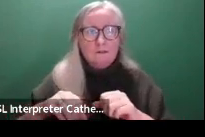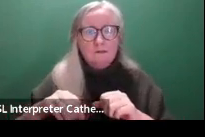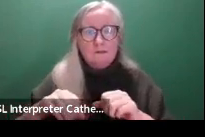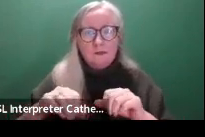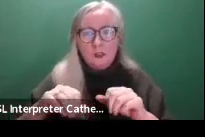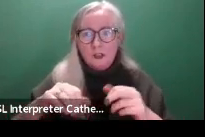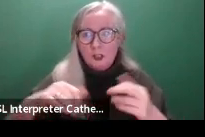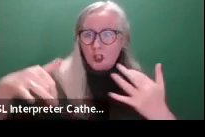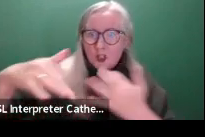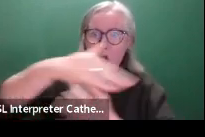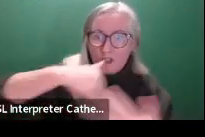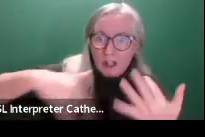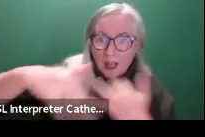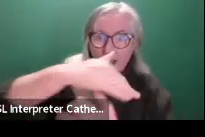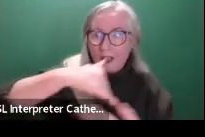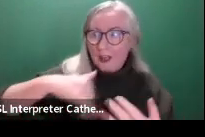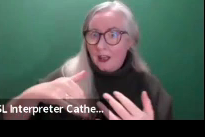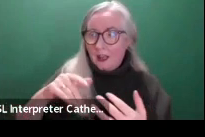of phenomenon.